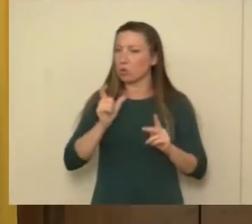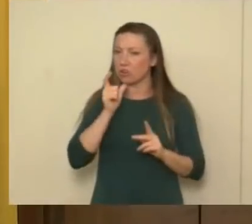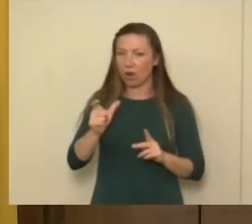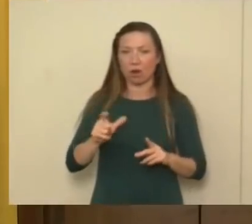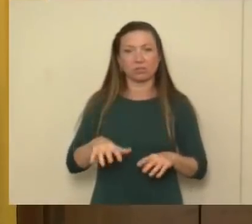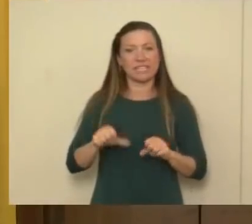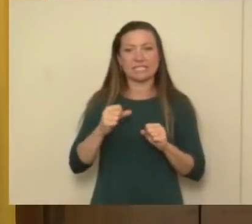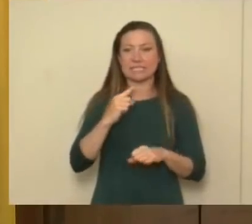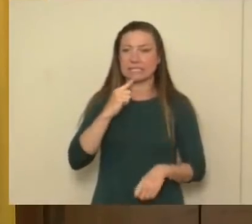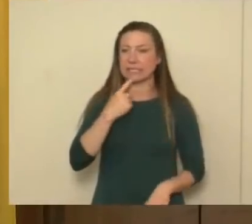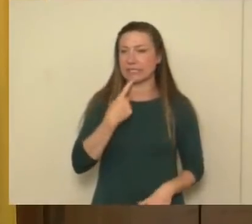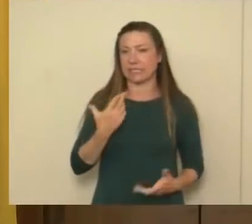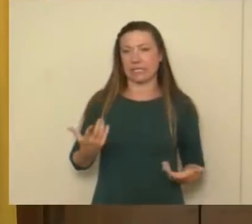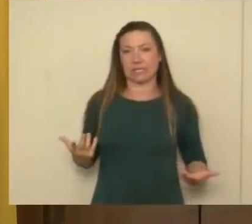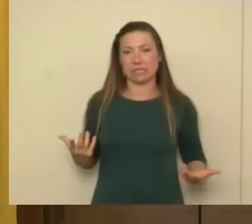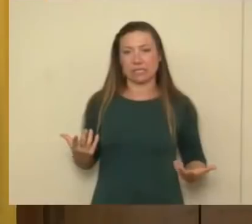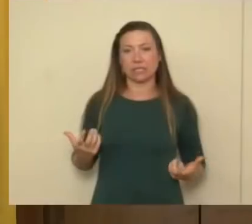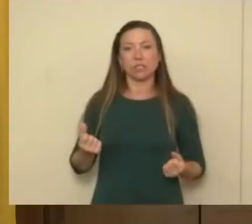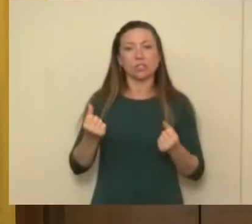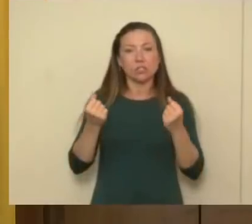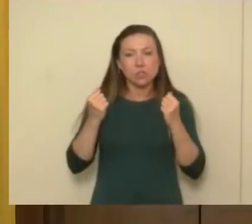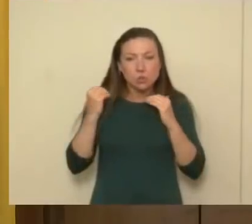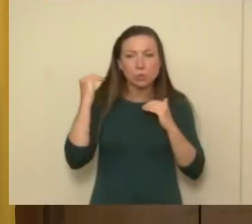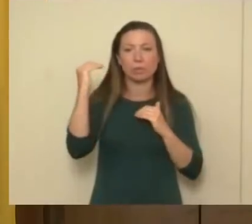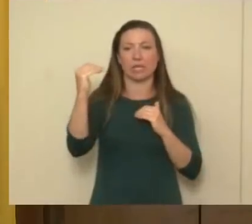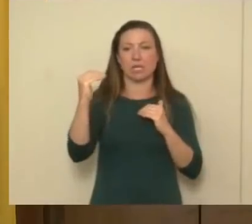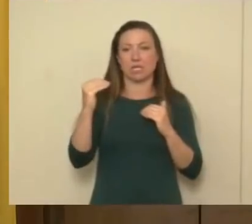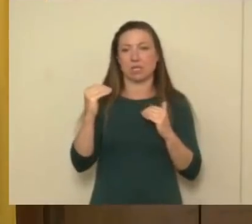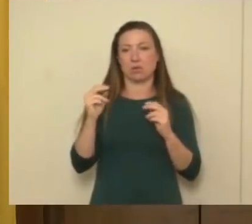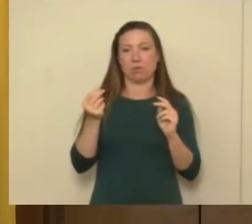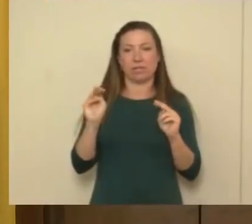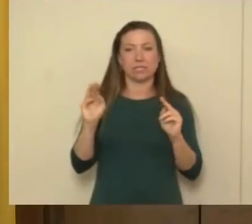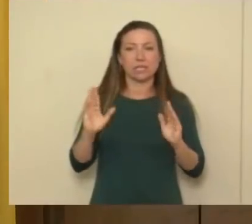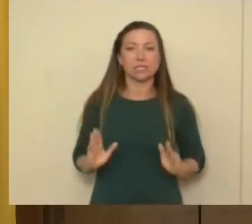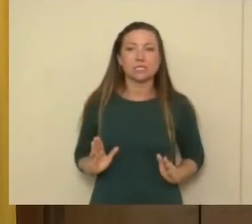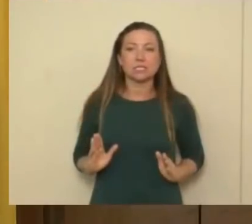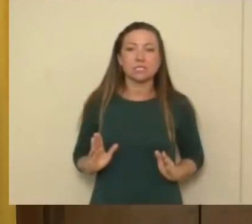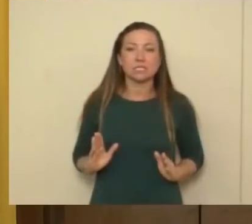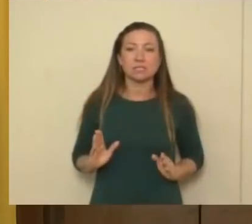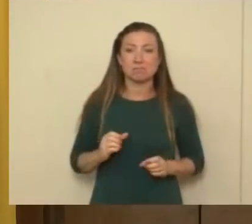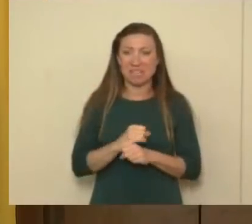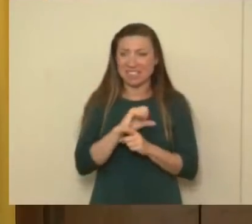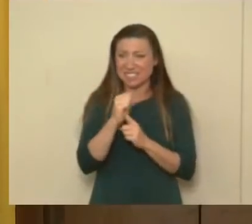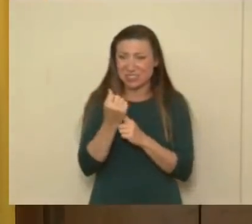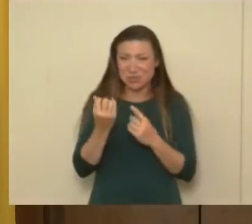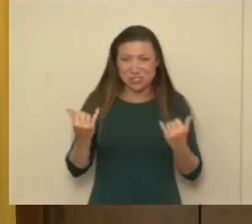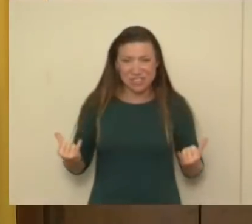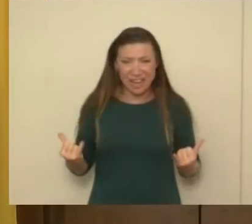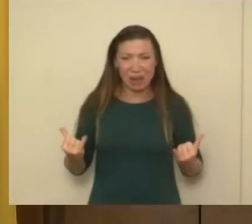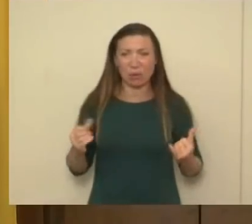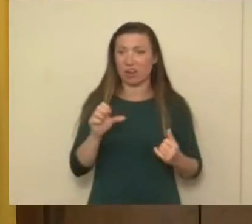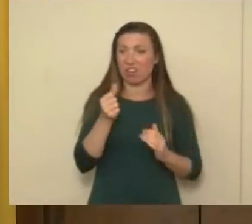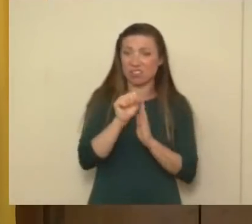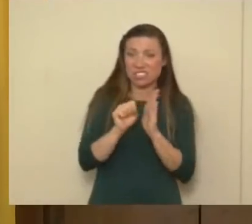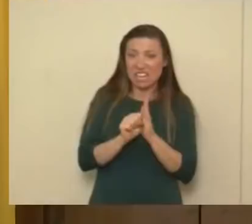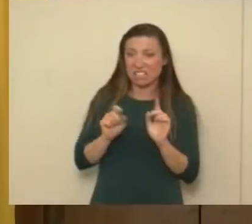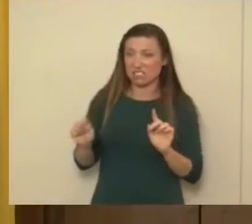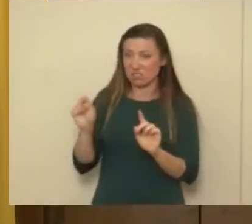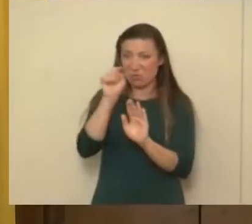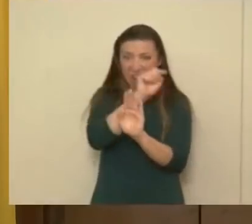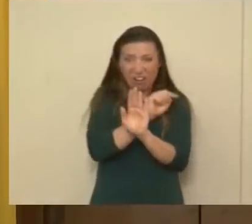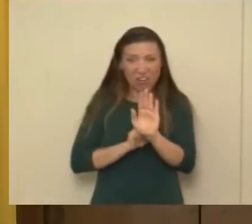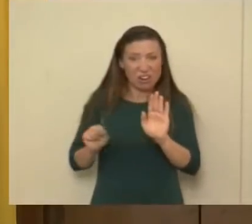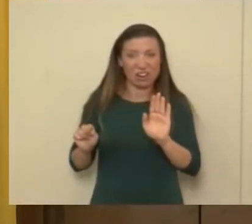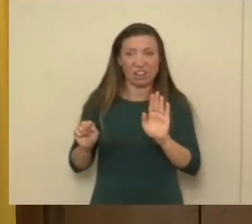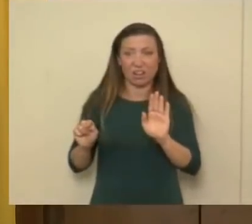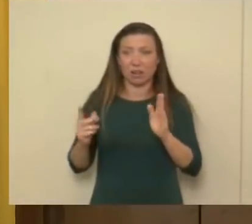Mexicans created a situation in too many states around us where we didn't go to phase 2. That